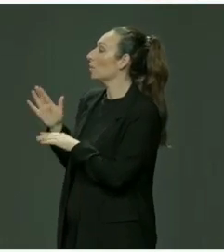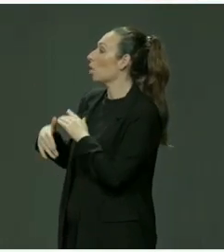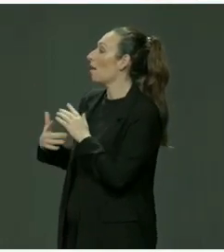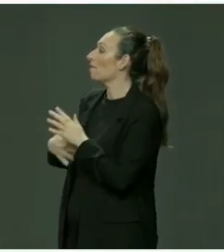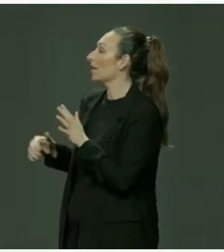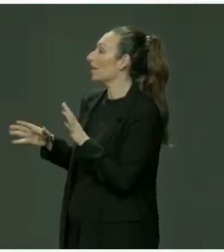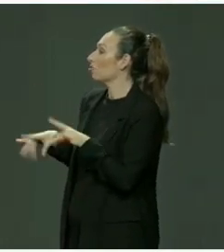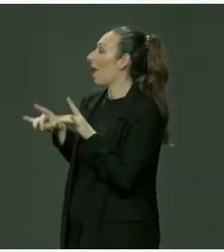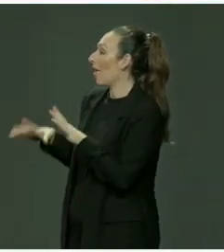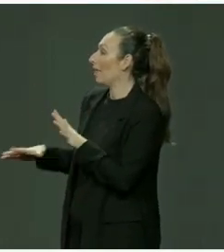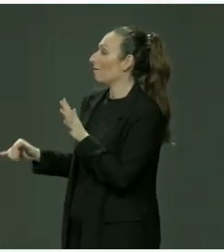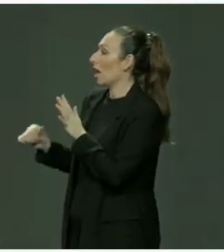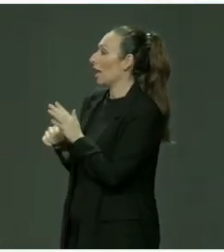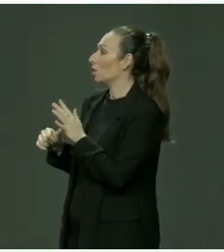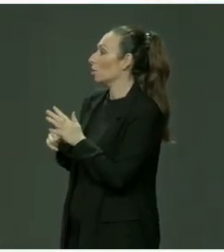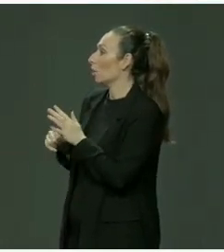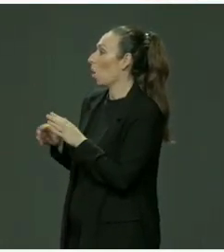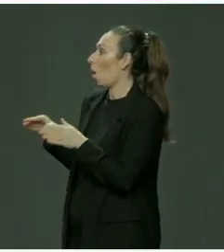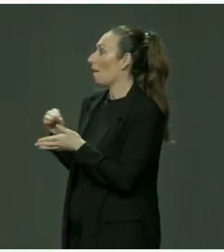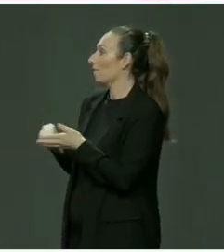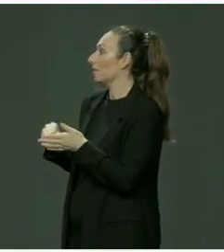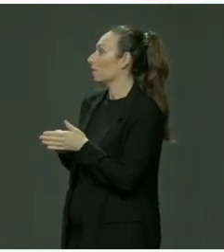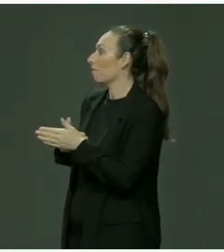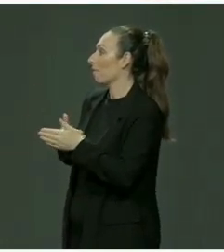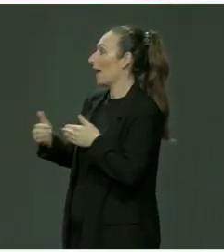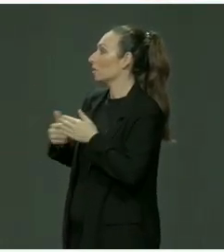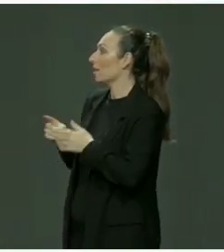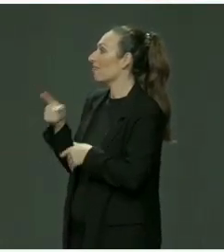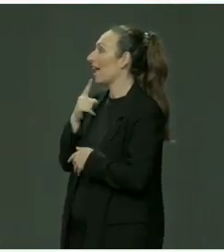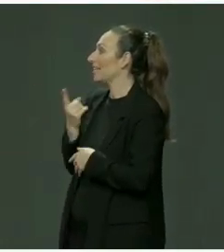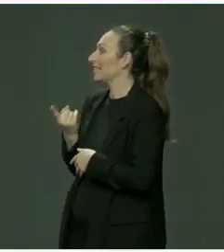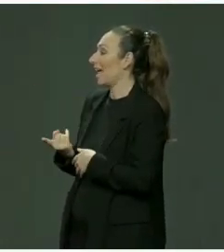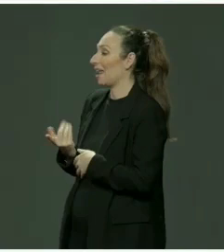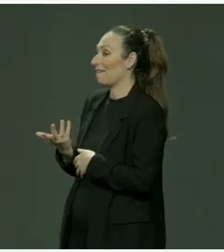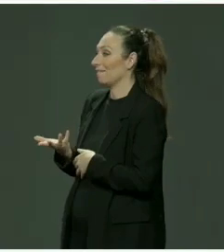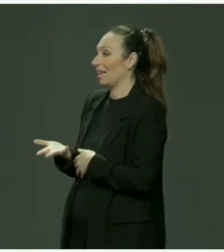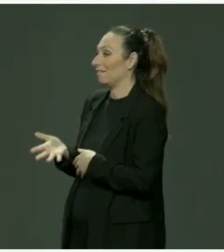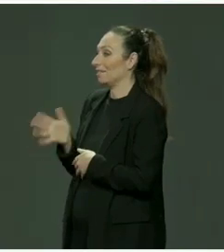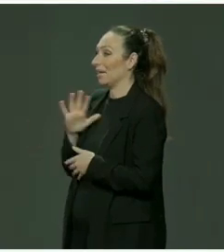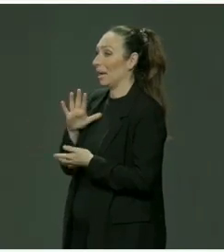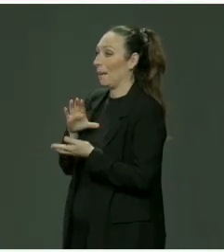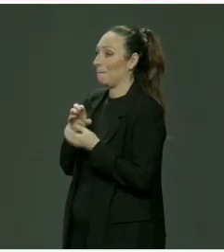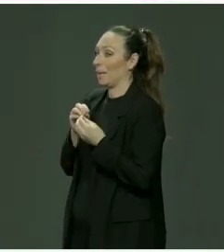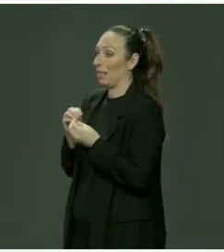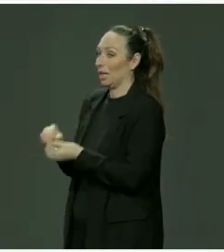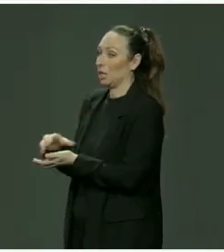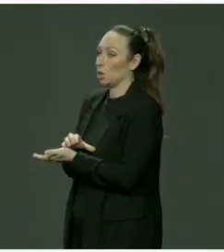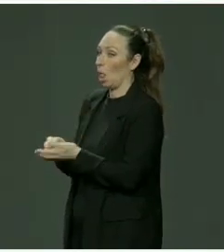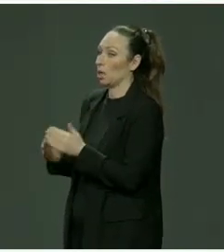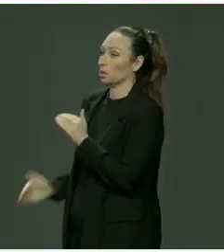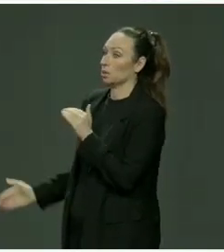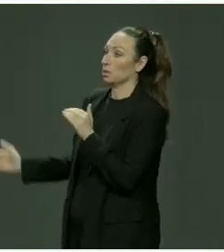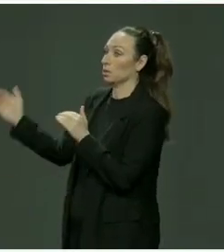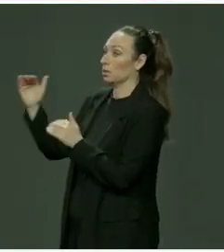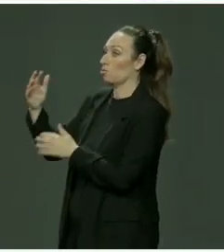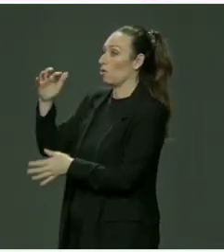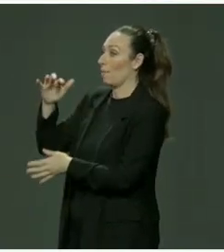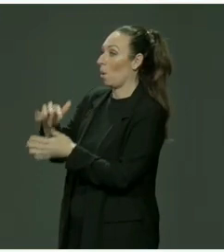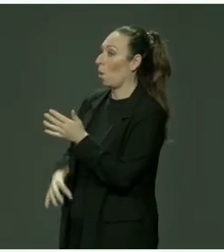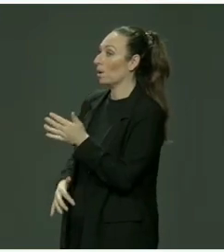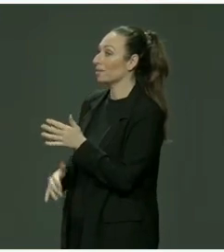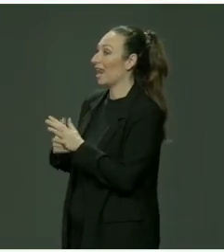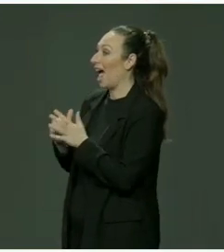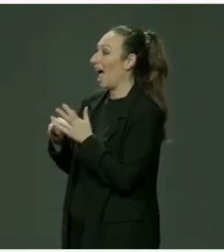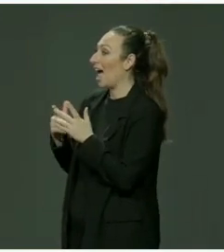Management. ANZ overstated their amounts by 50 billion. APRA did, and ASIC